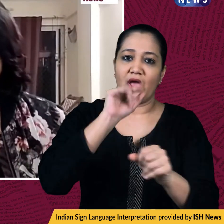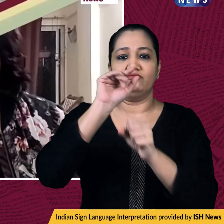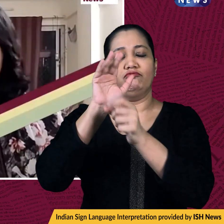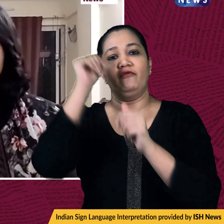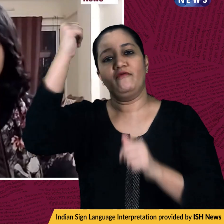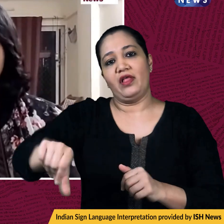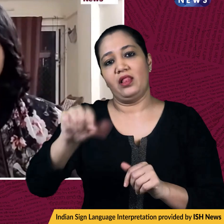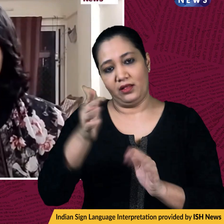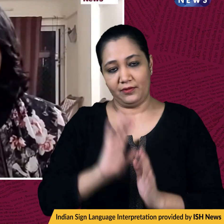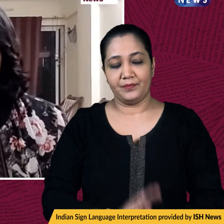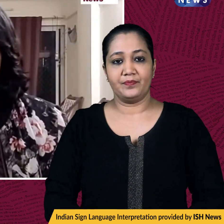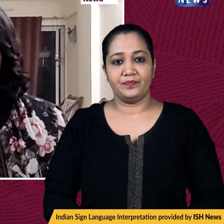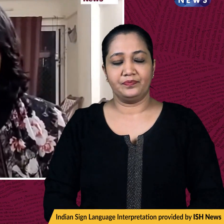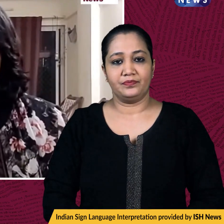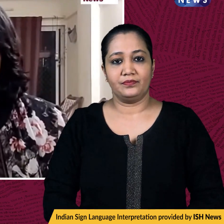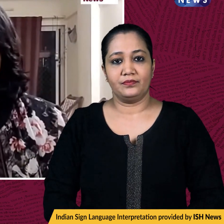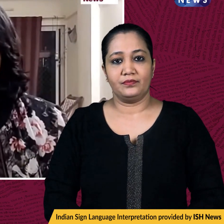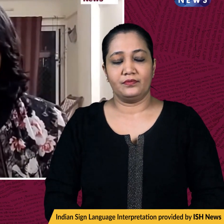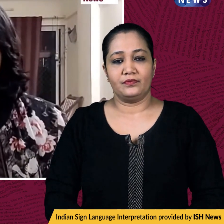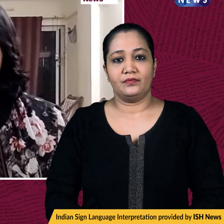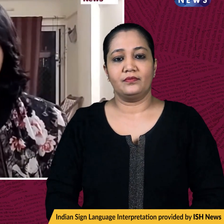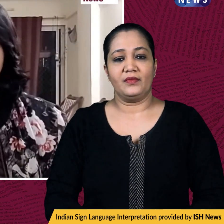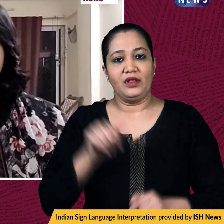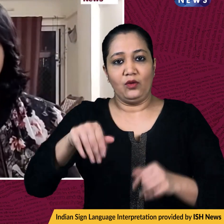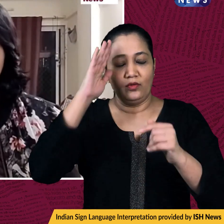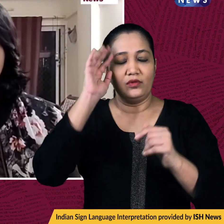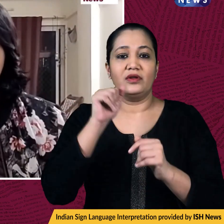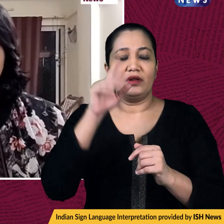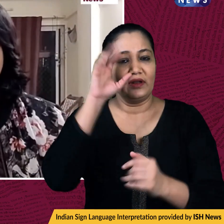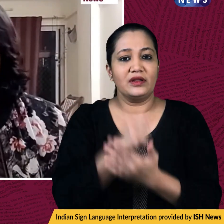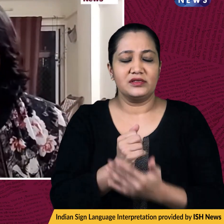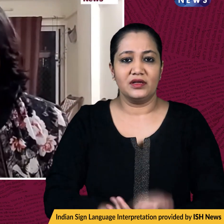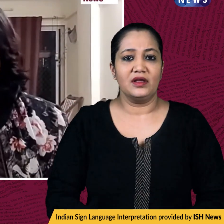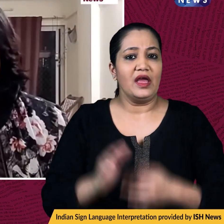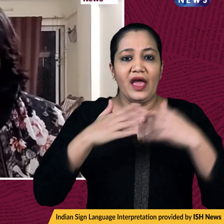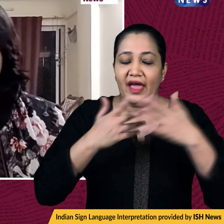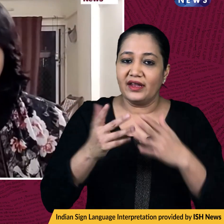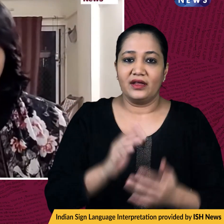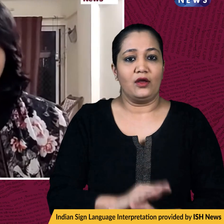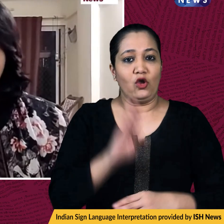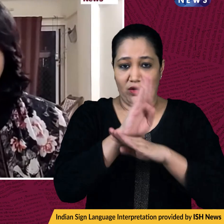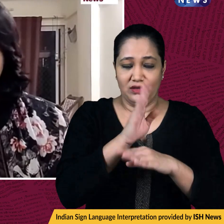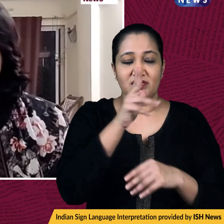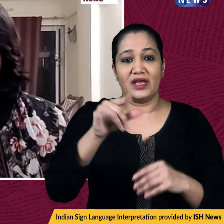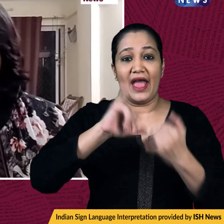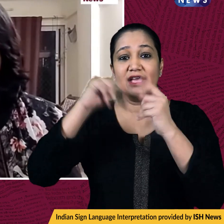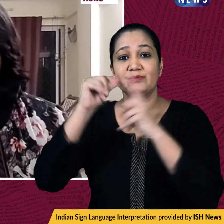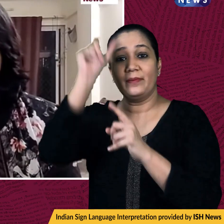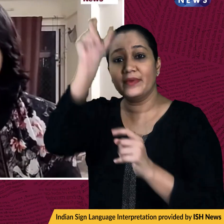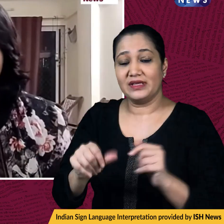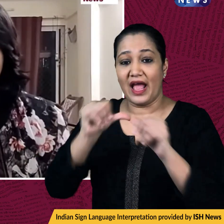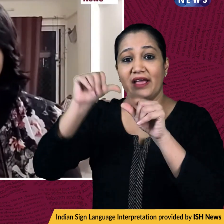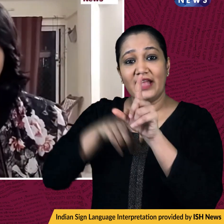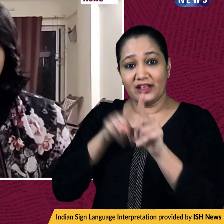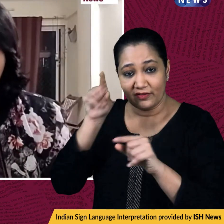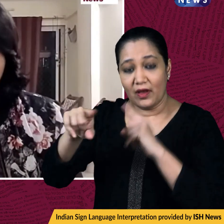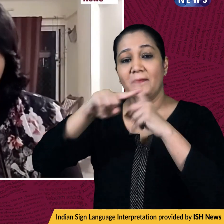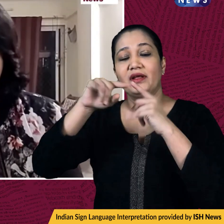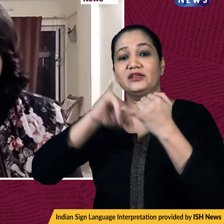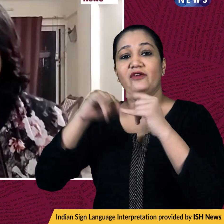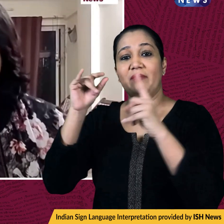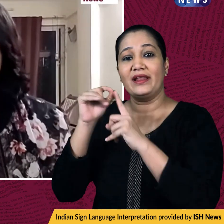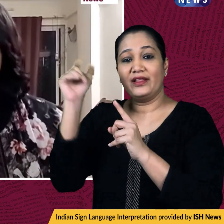that all 5 had gone to the mine to get coal and sell it in the market as well as use it for their